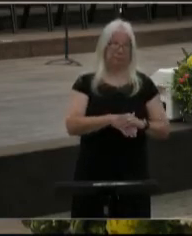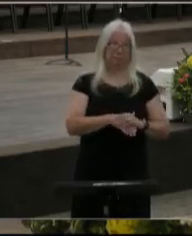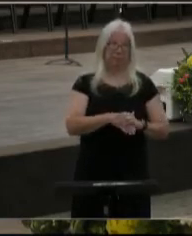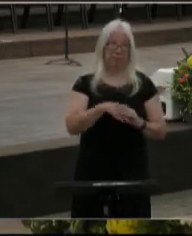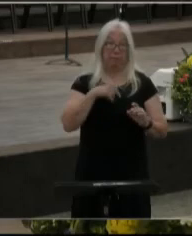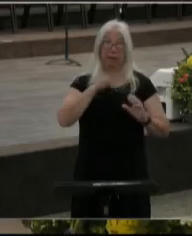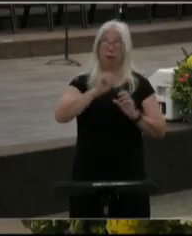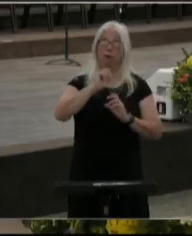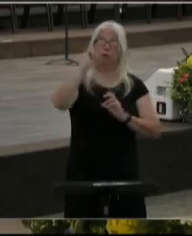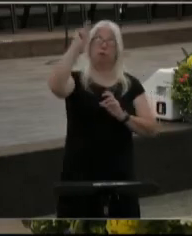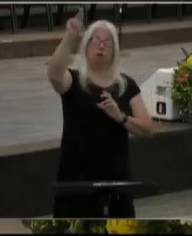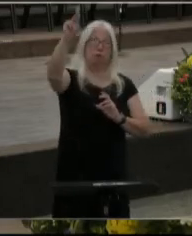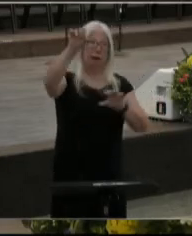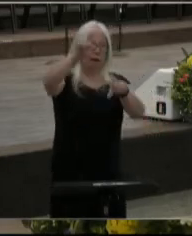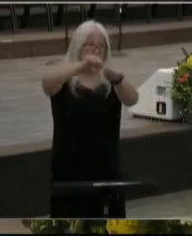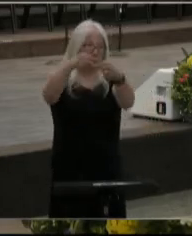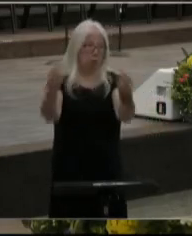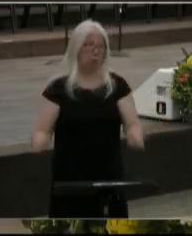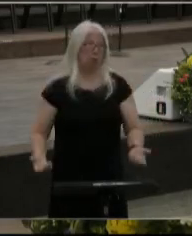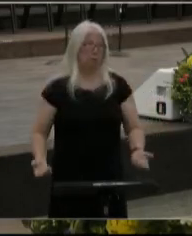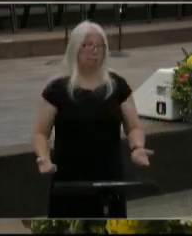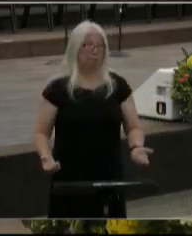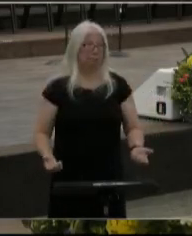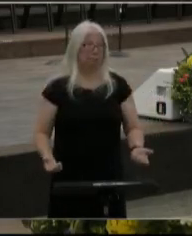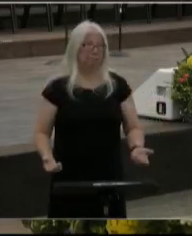Am I going to return it back to Him broke?